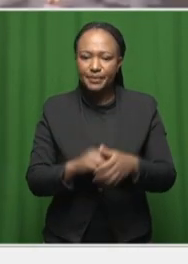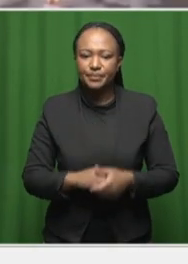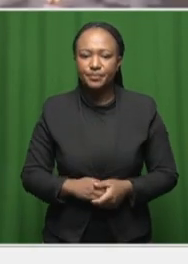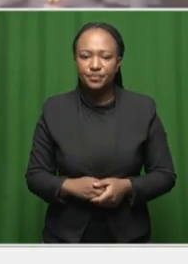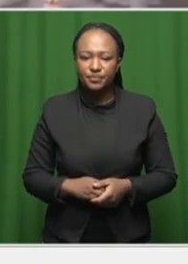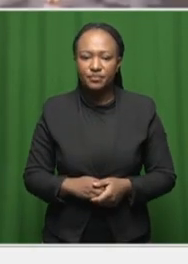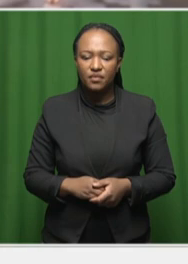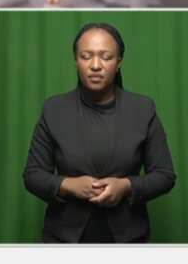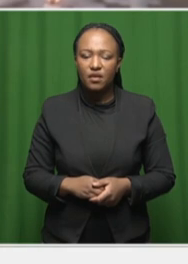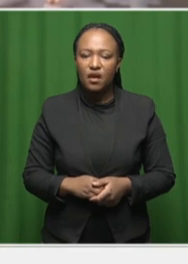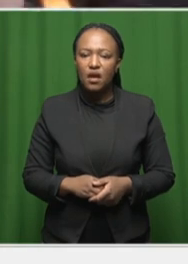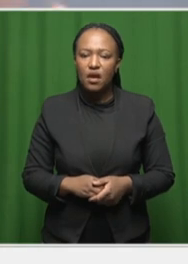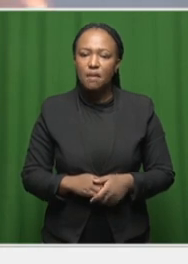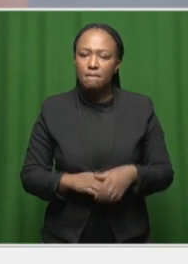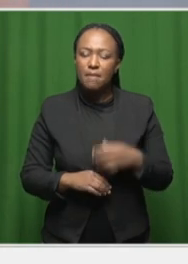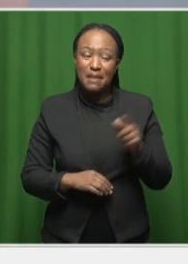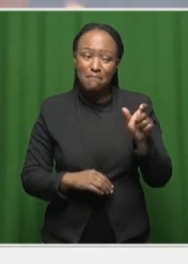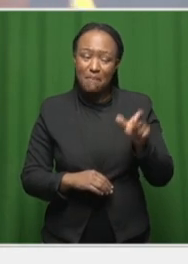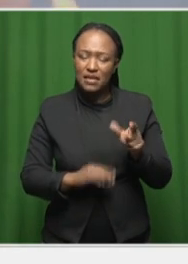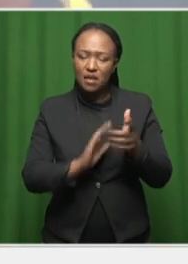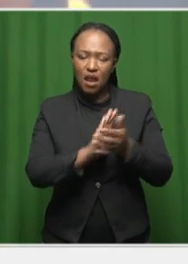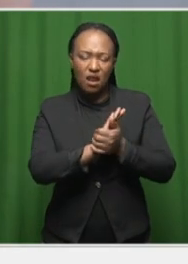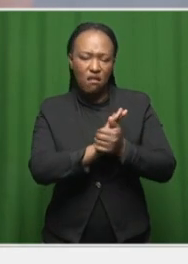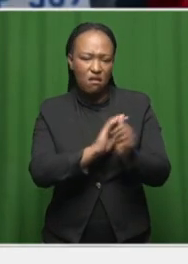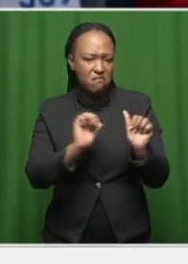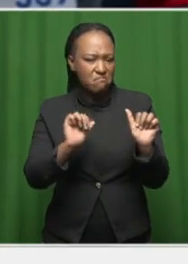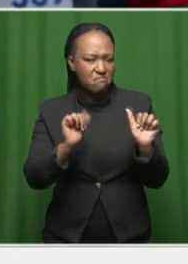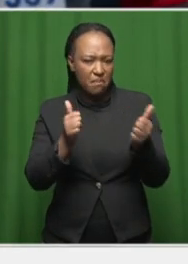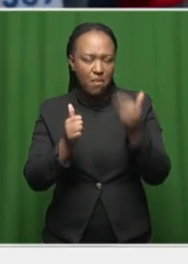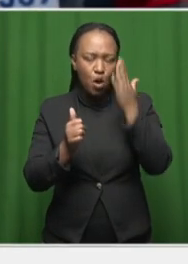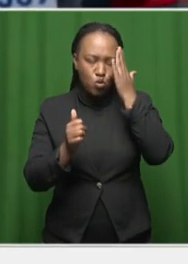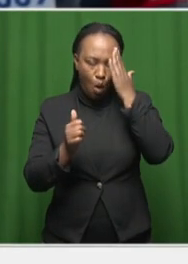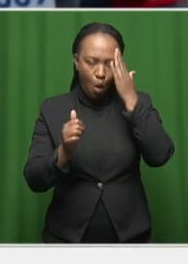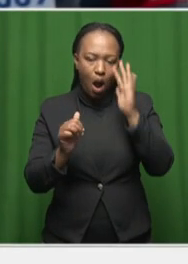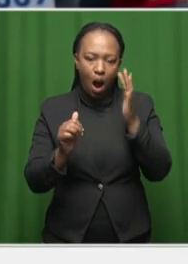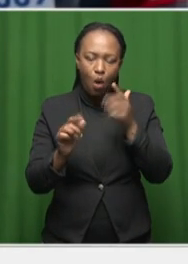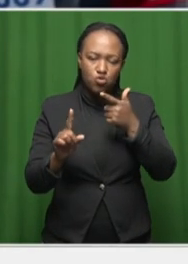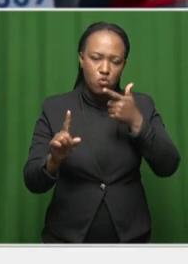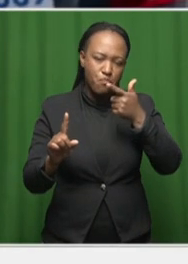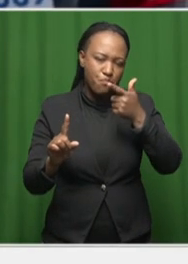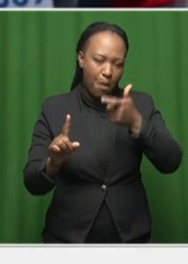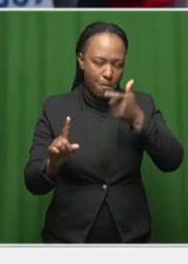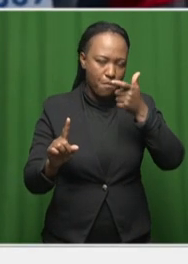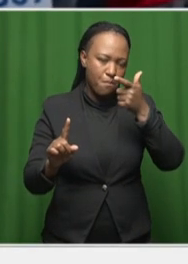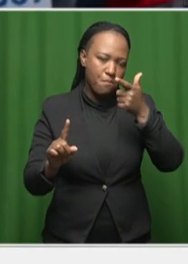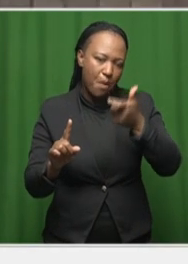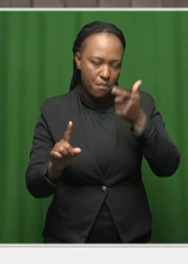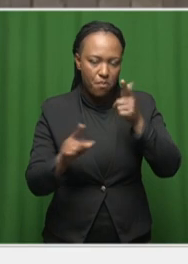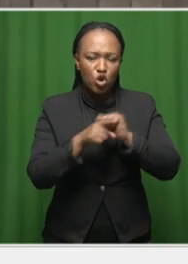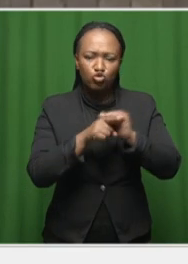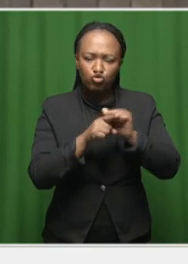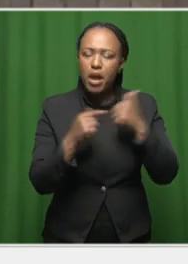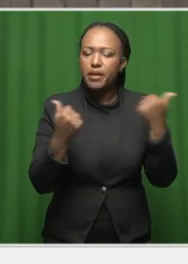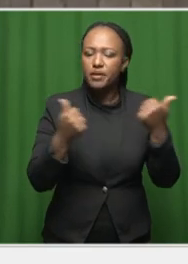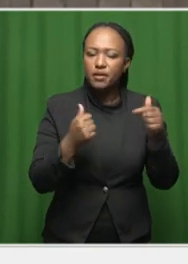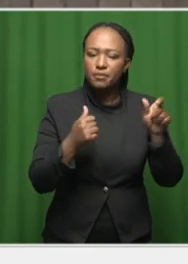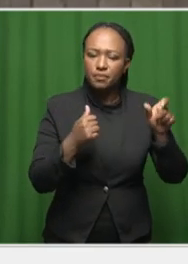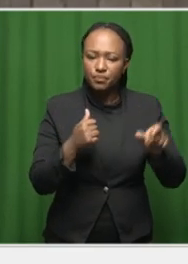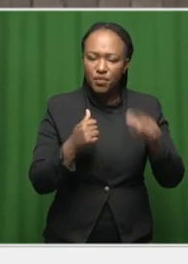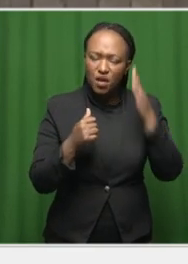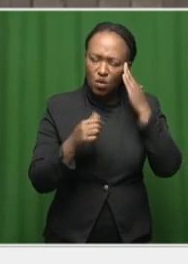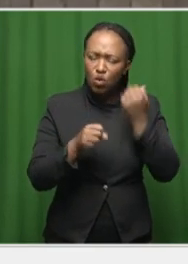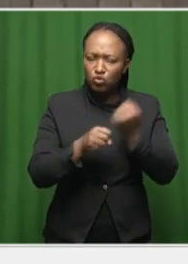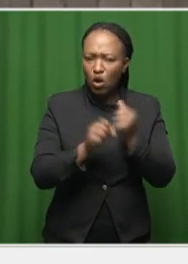Actually, it's a professional. It's somebody who knows how to shoot. It's somebody who has been trained, who knows this